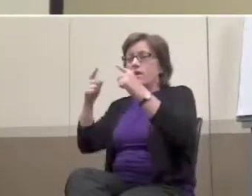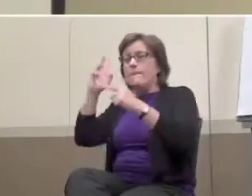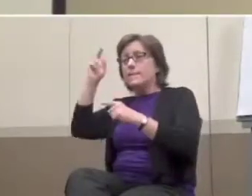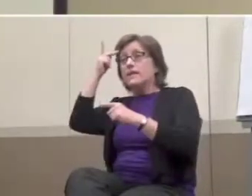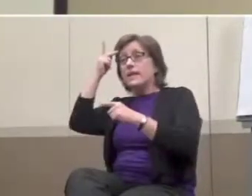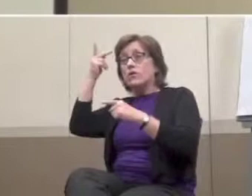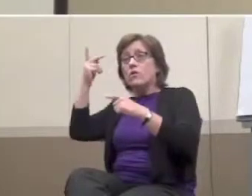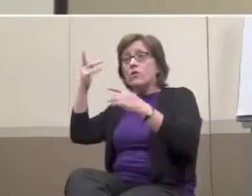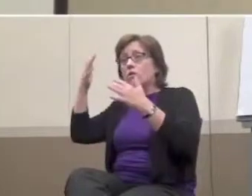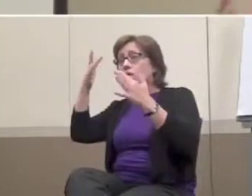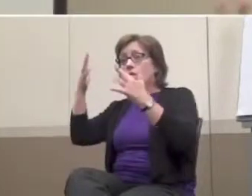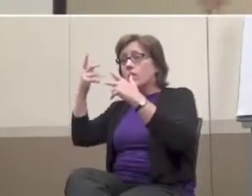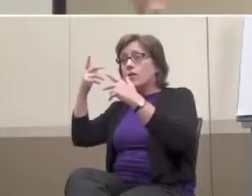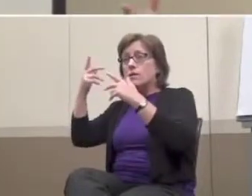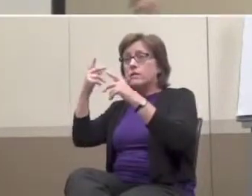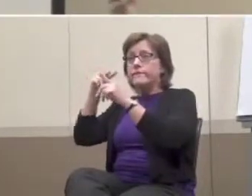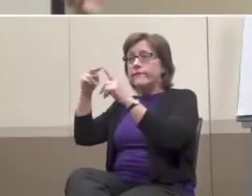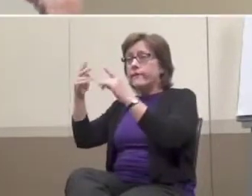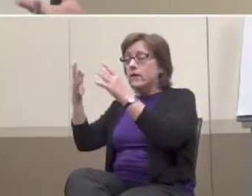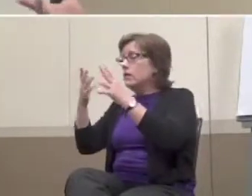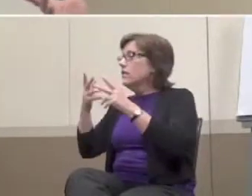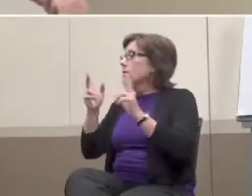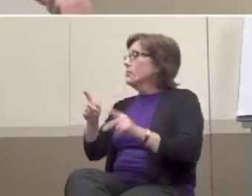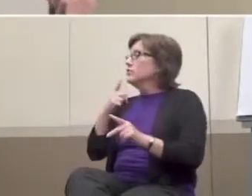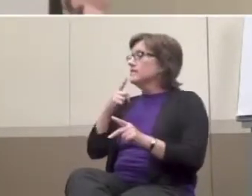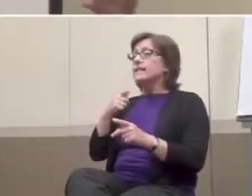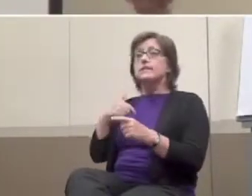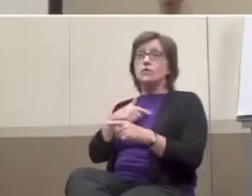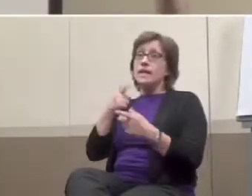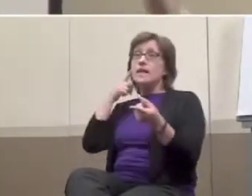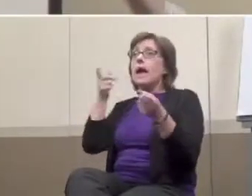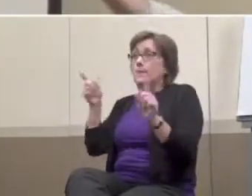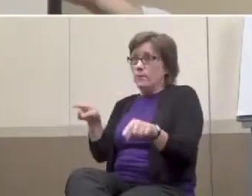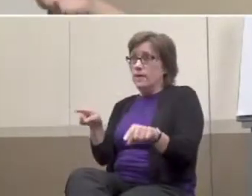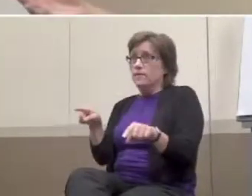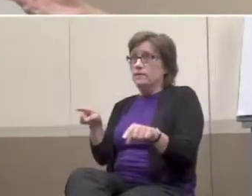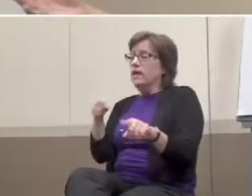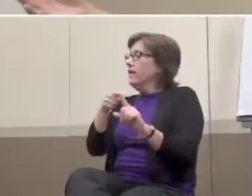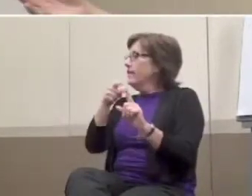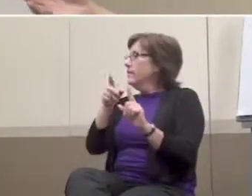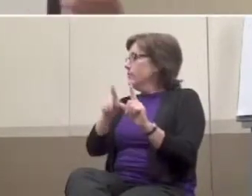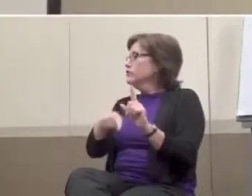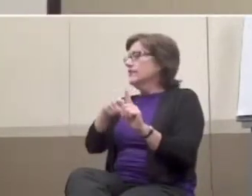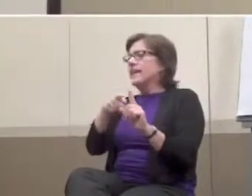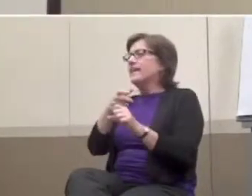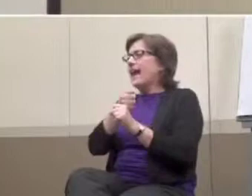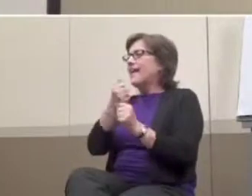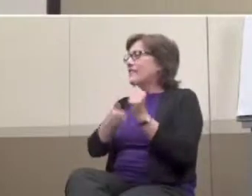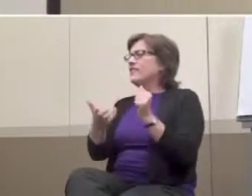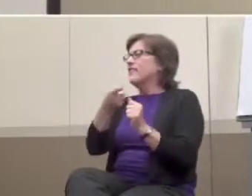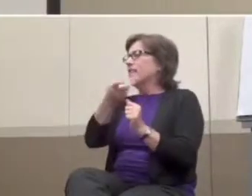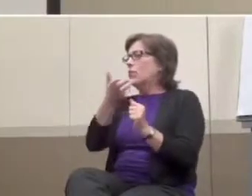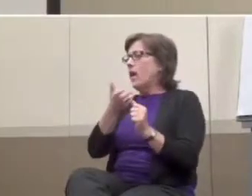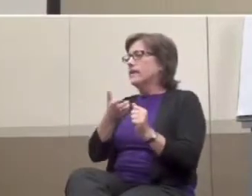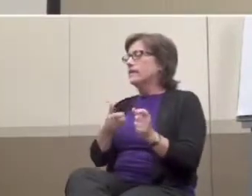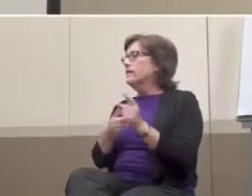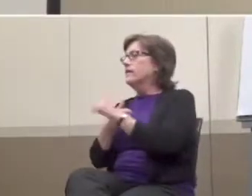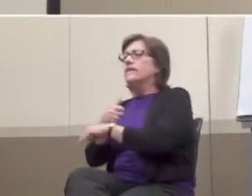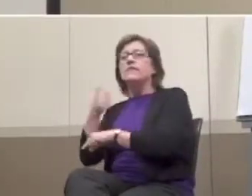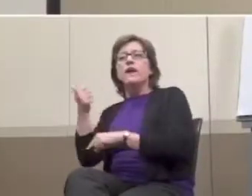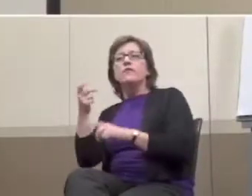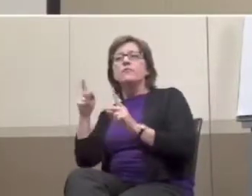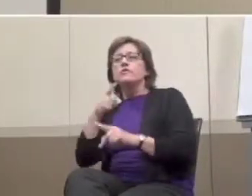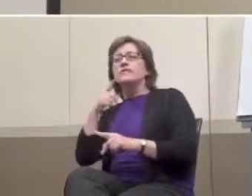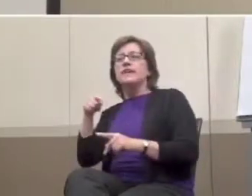and stuff, the person who says that they compromised is the person who got everything that they wanted. The other person said they